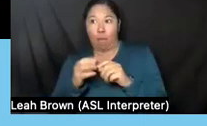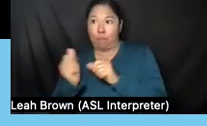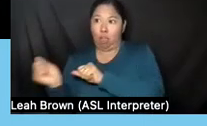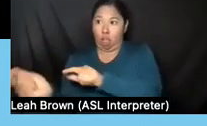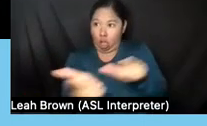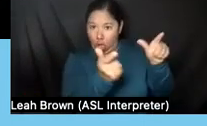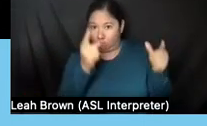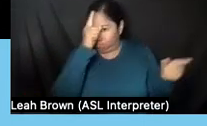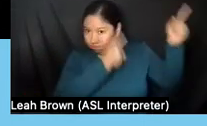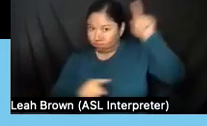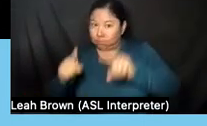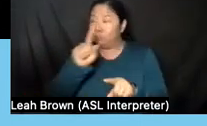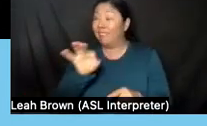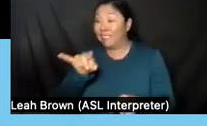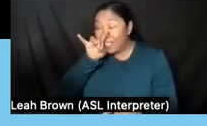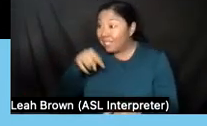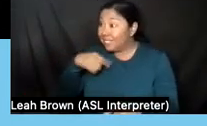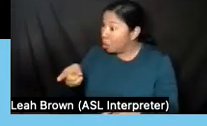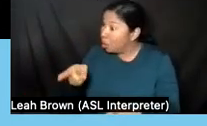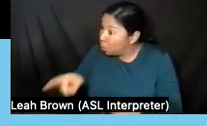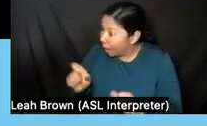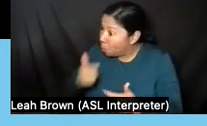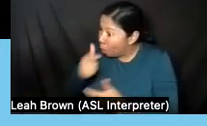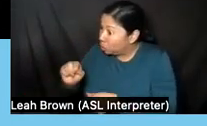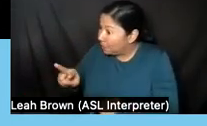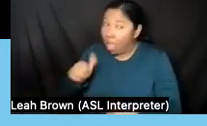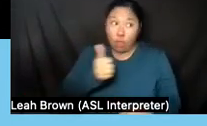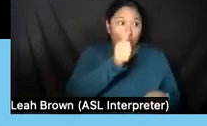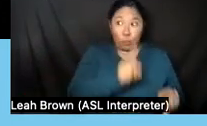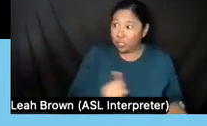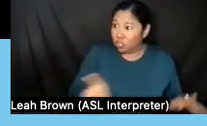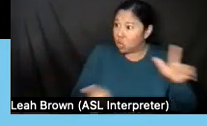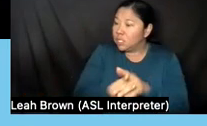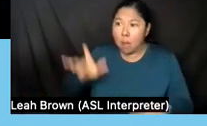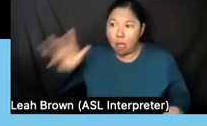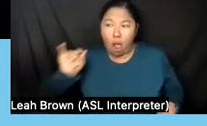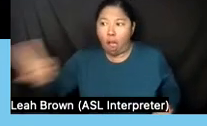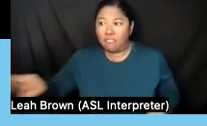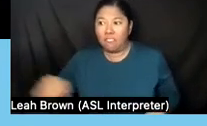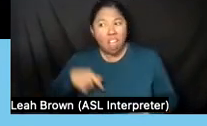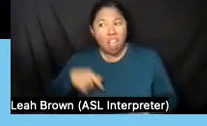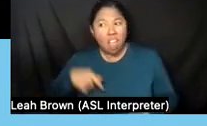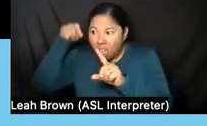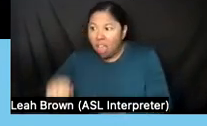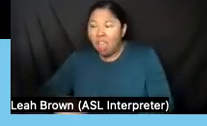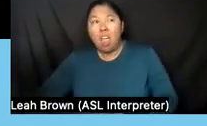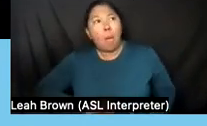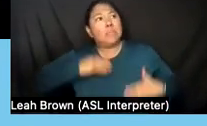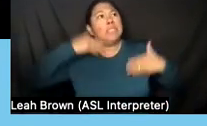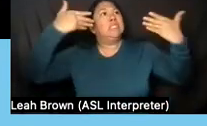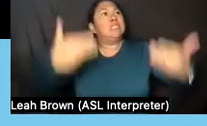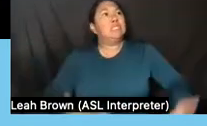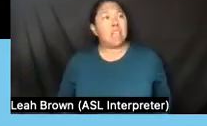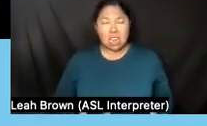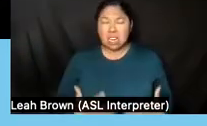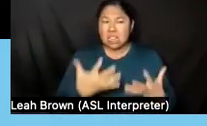kiddo, being told, oh, you get to watch TV, and then another adult comes in and turns it off, that's going to set a tantrum or have them be upset. And rightfully so,